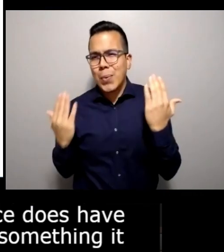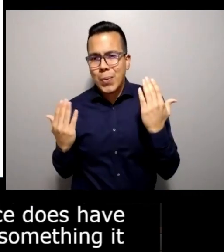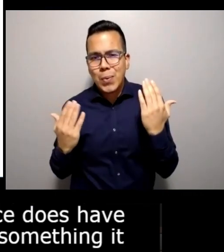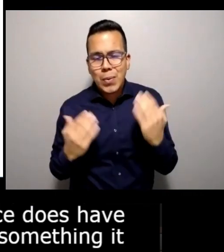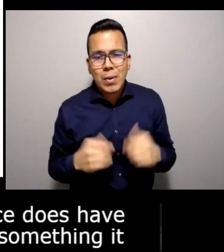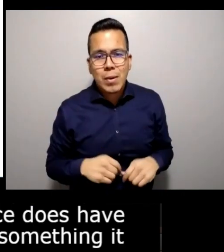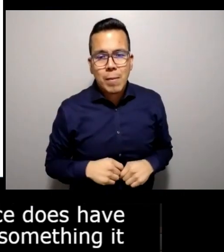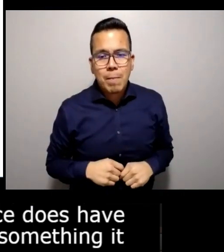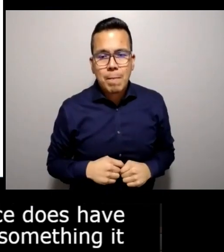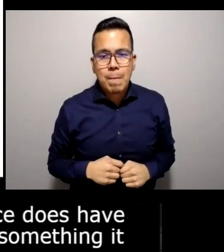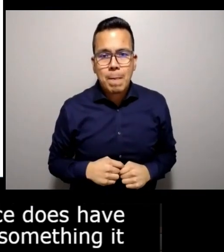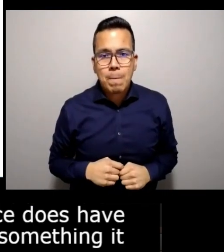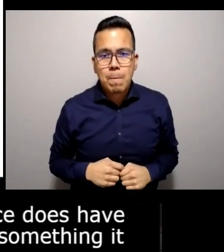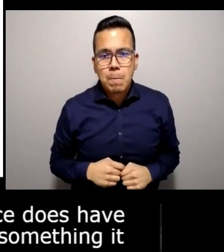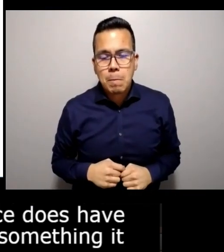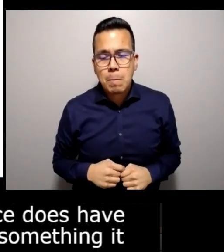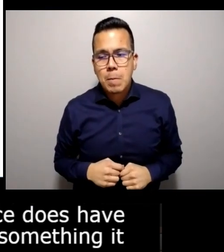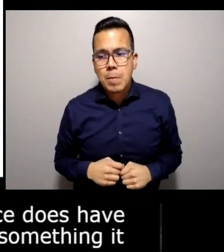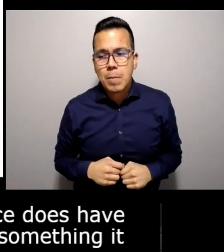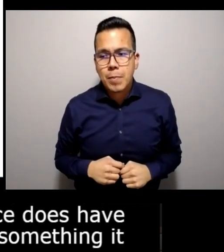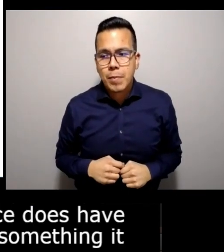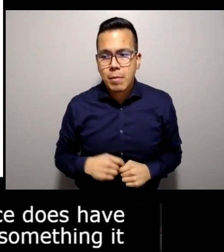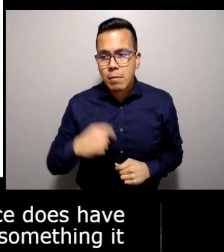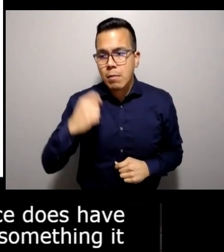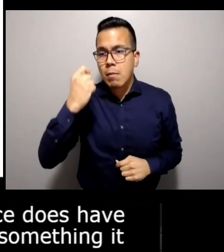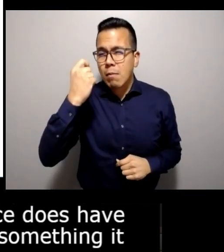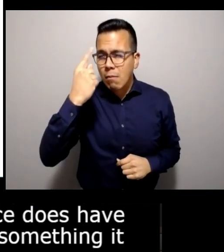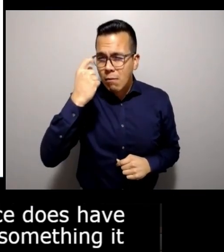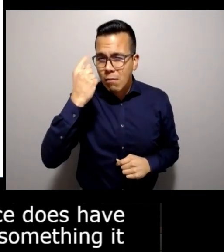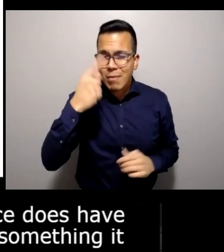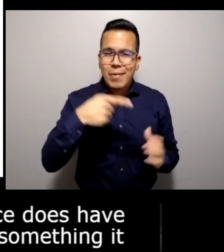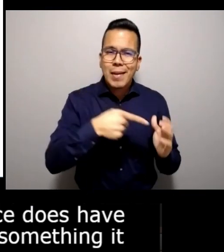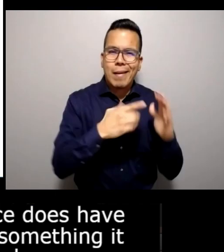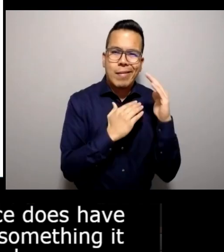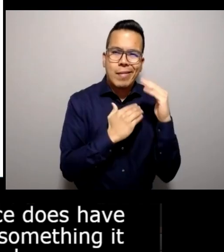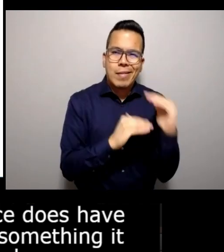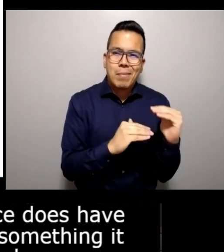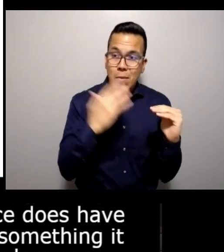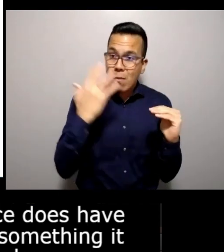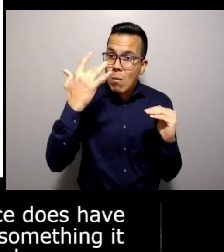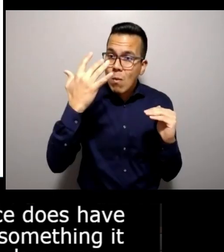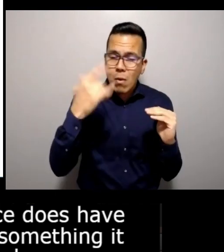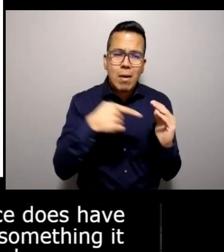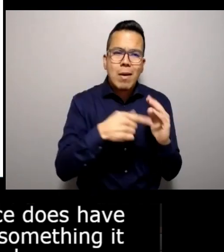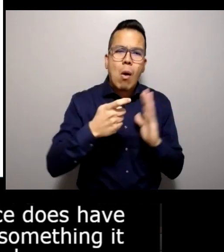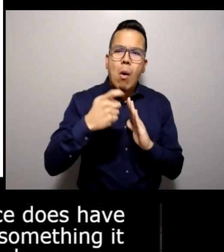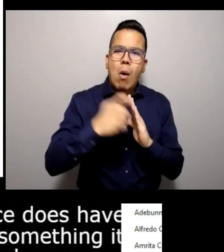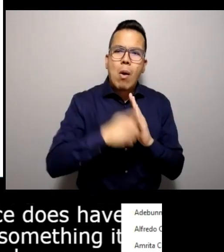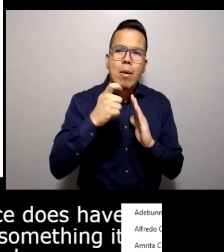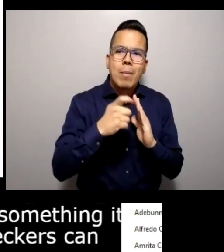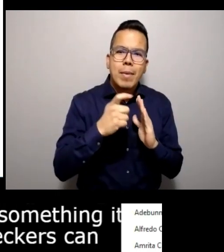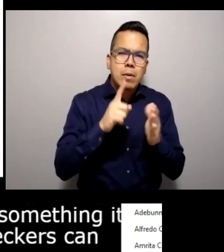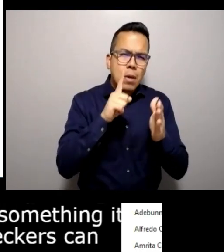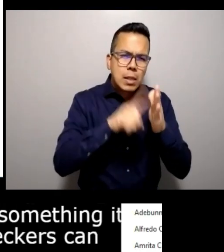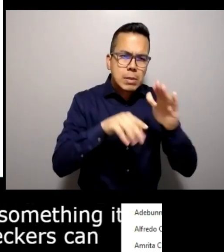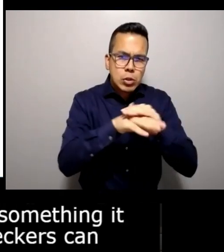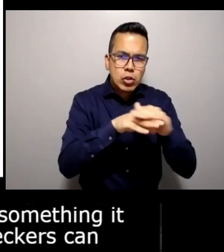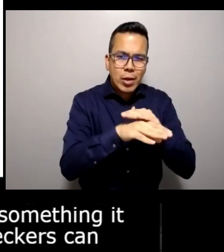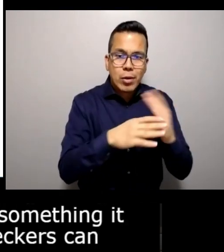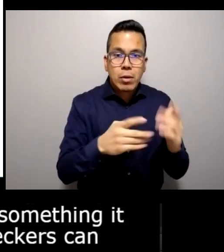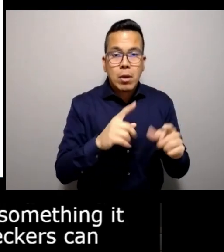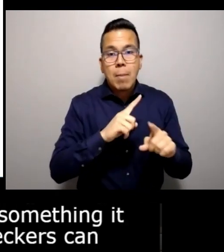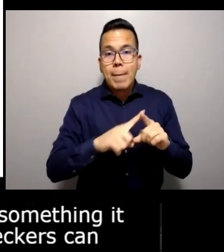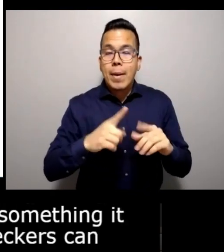course, automated checkers can only do so much, but it is at least